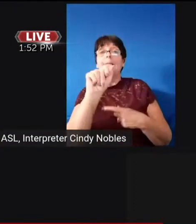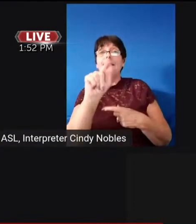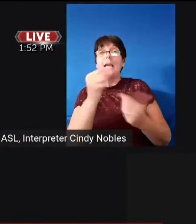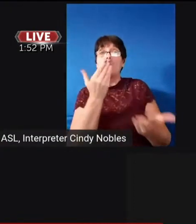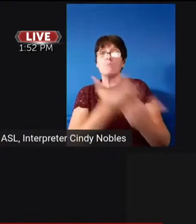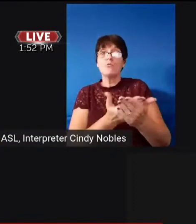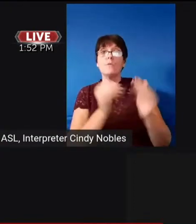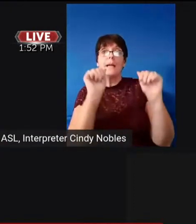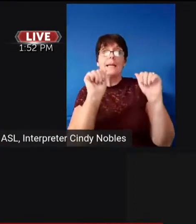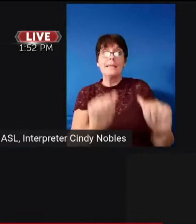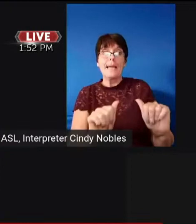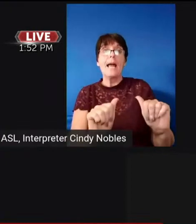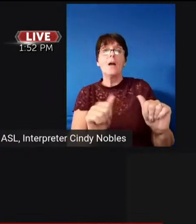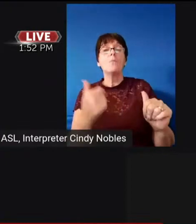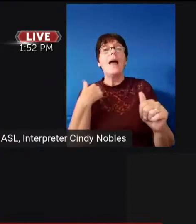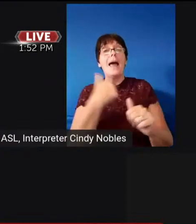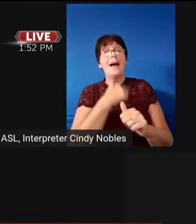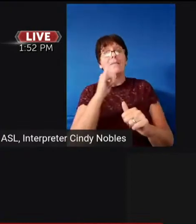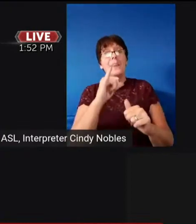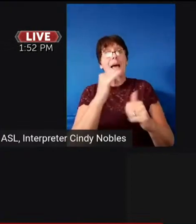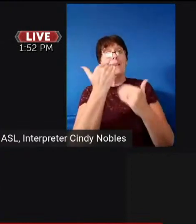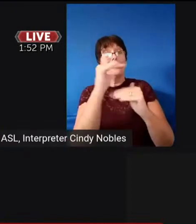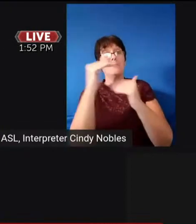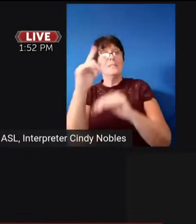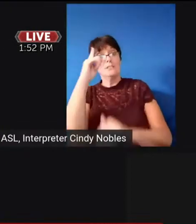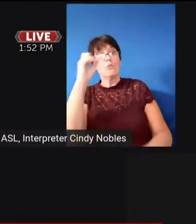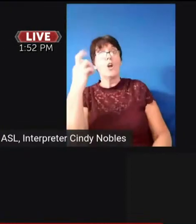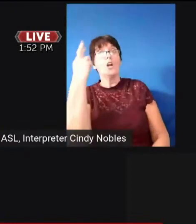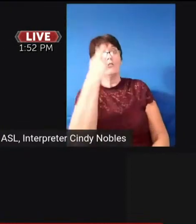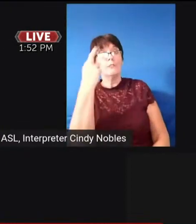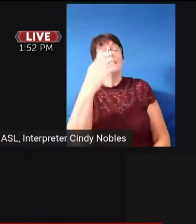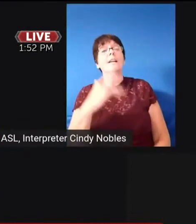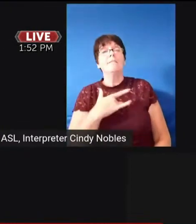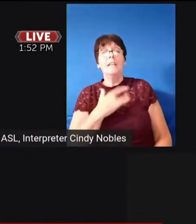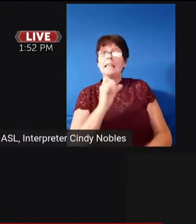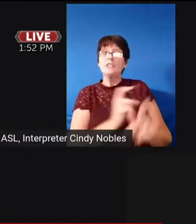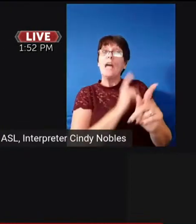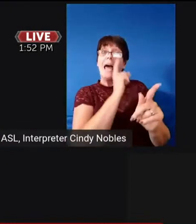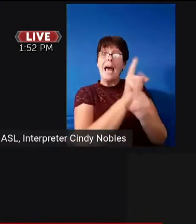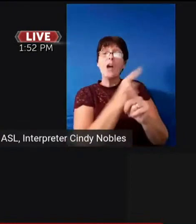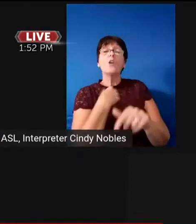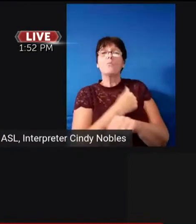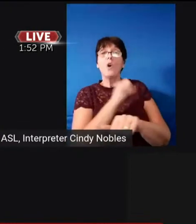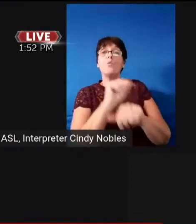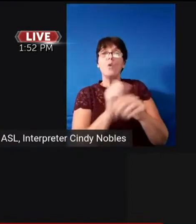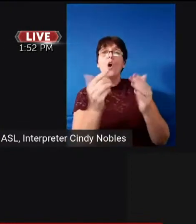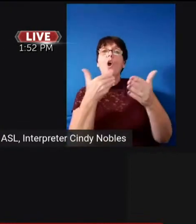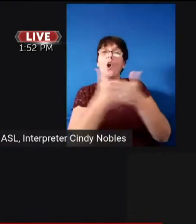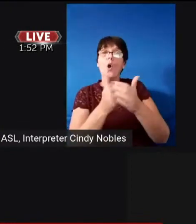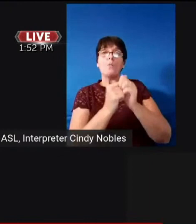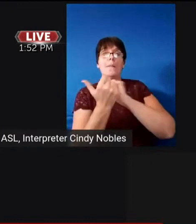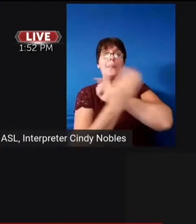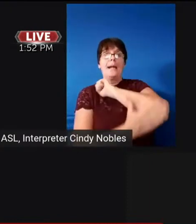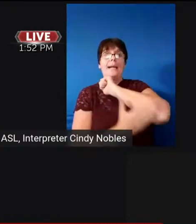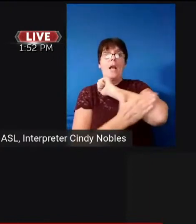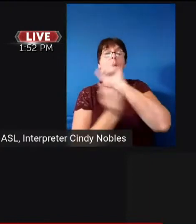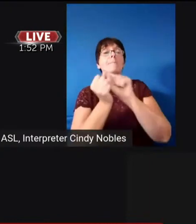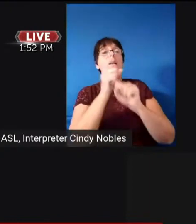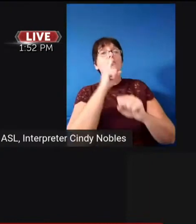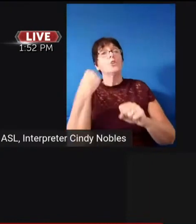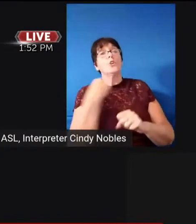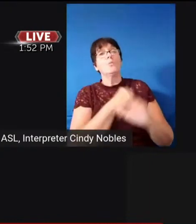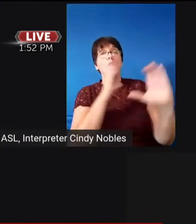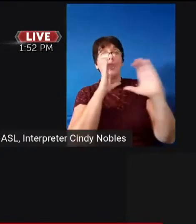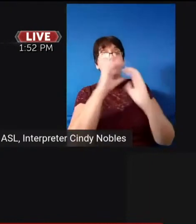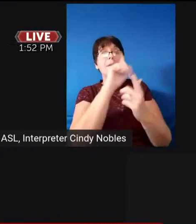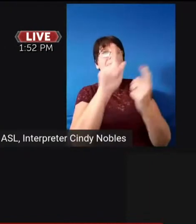We have the thresholds for a reason. We believe that they are the right ones, and we're working closely with the counties to make sure that we communicate the